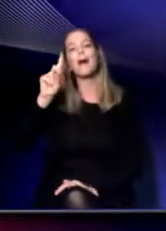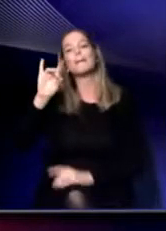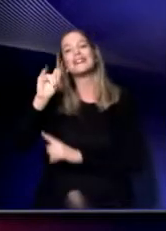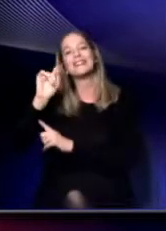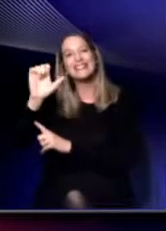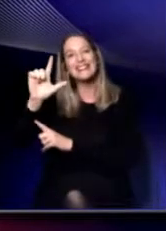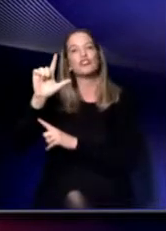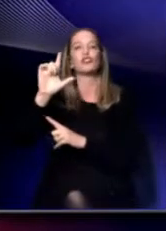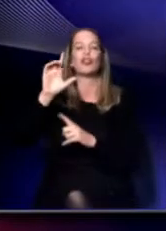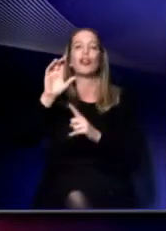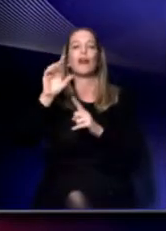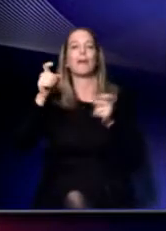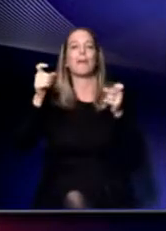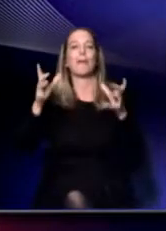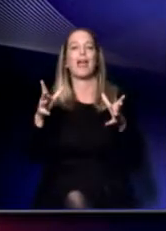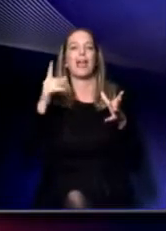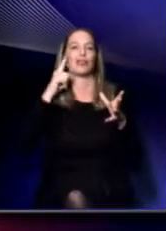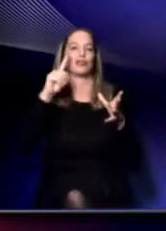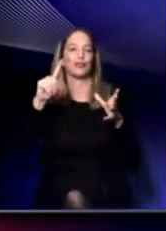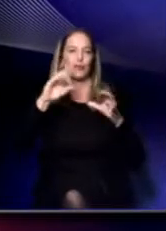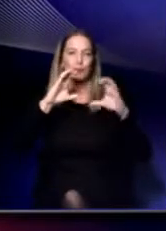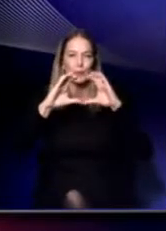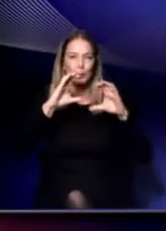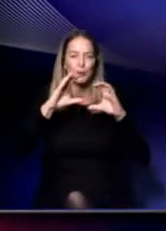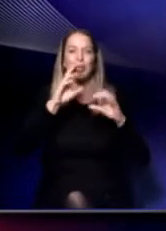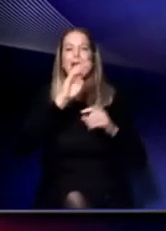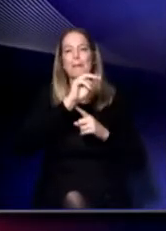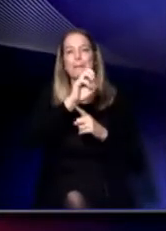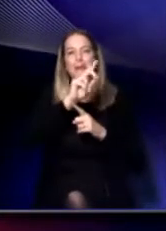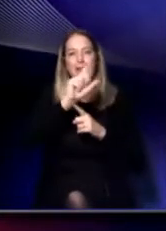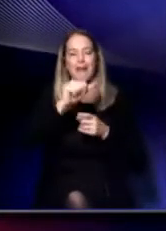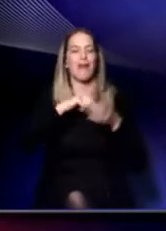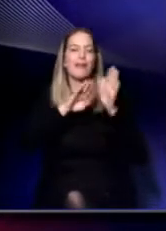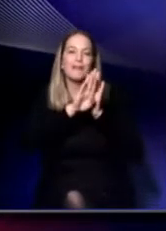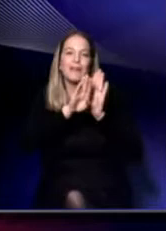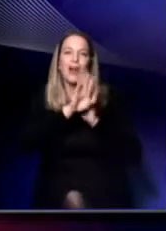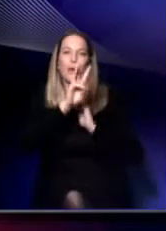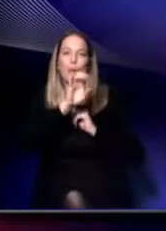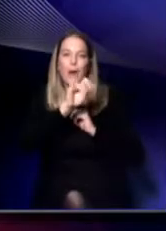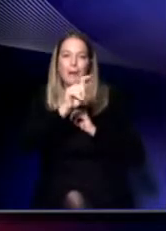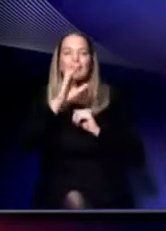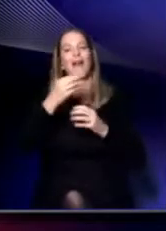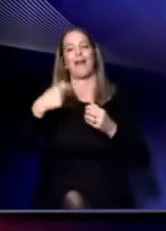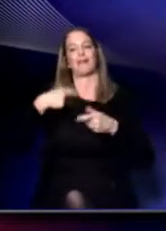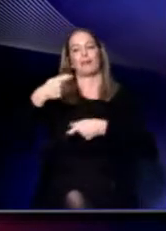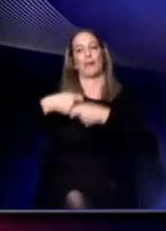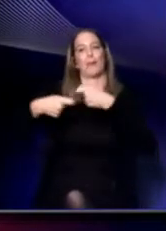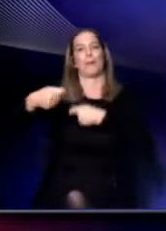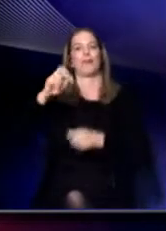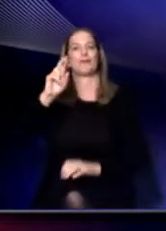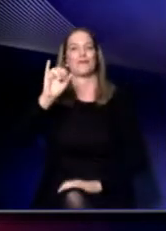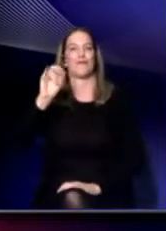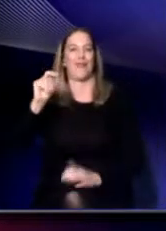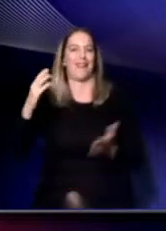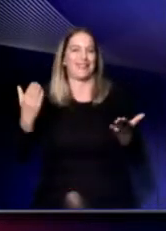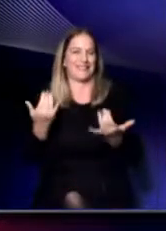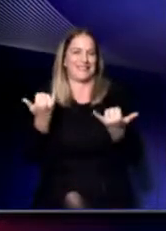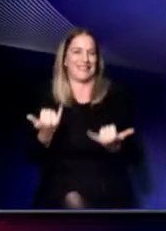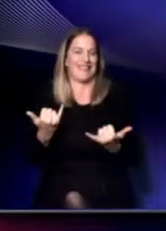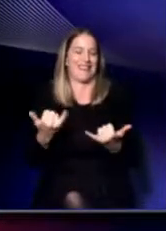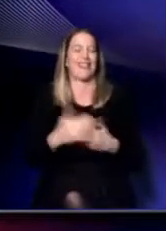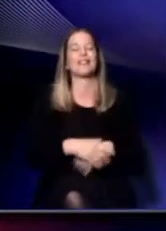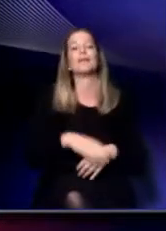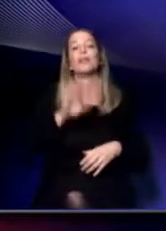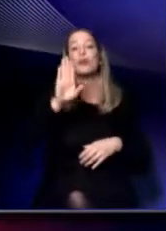of Chief Agency Relations Officer Ryan Bouchard. Submitted before you in your board packet, you will find the Media